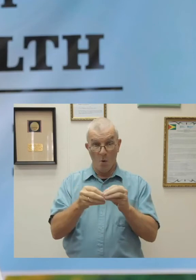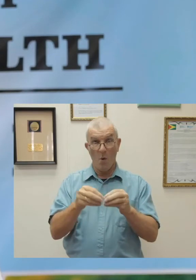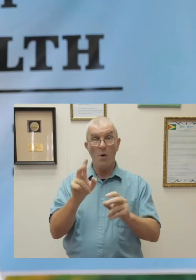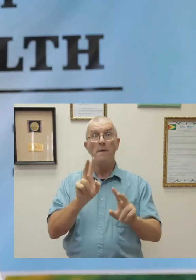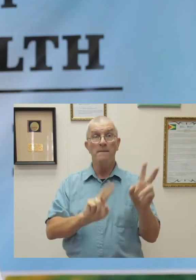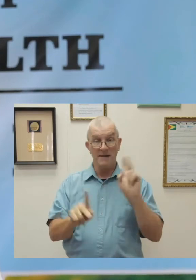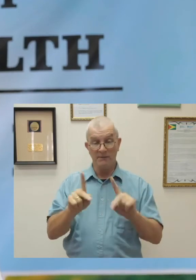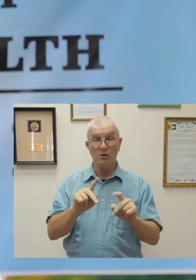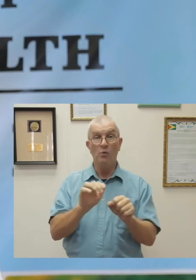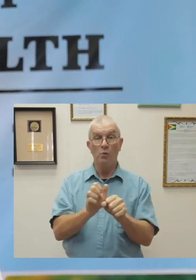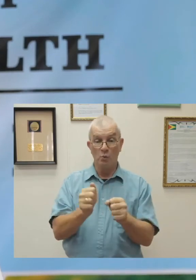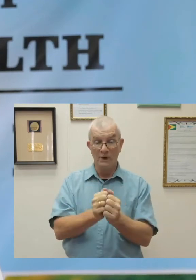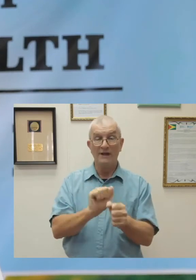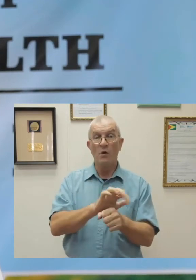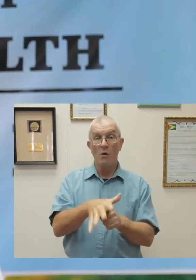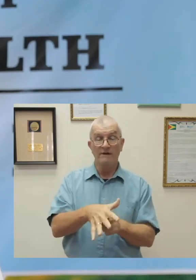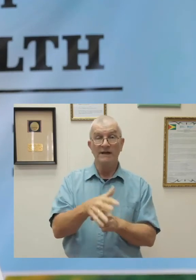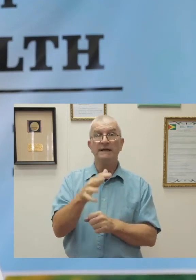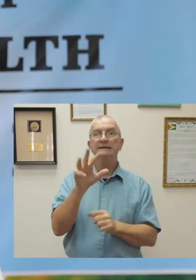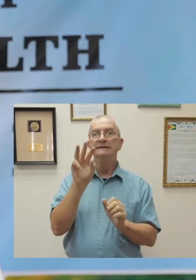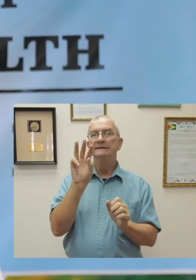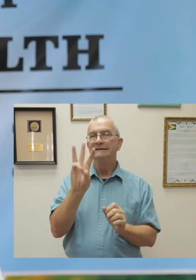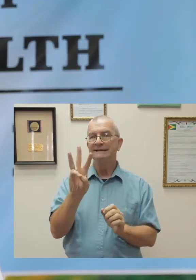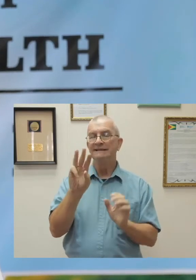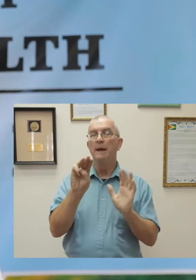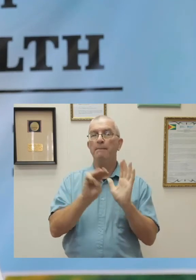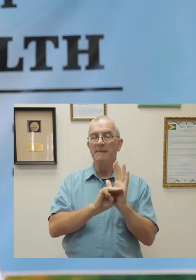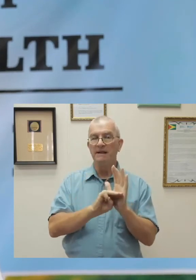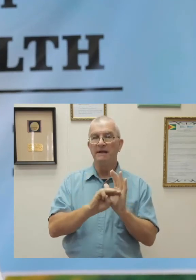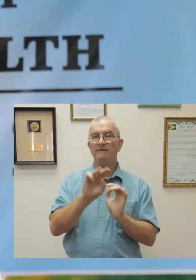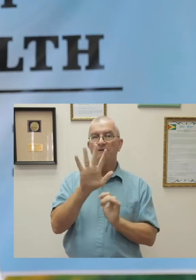of cases is